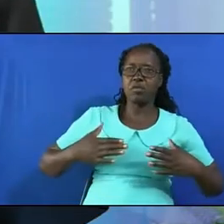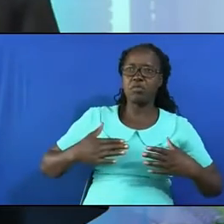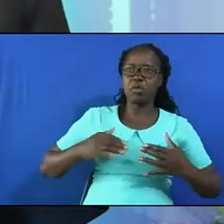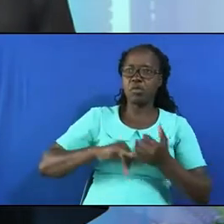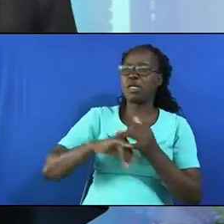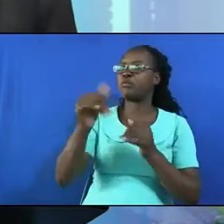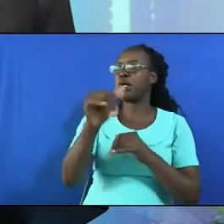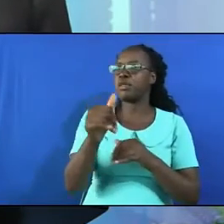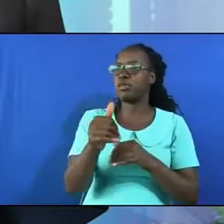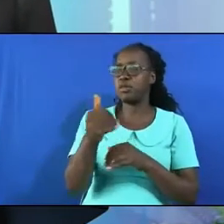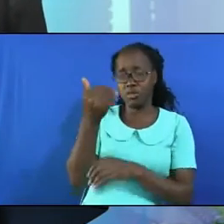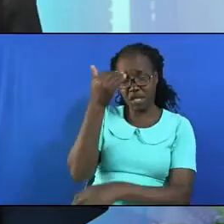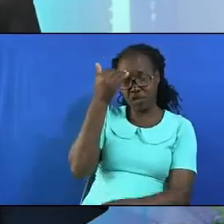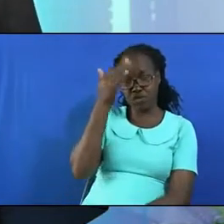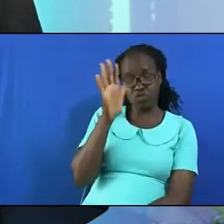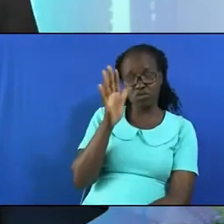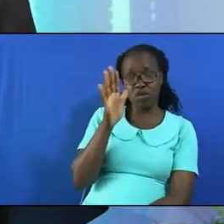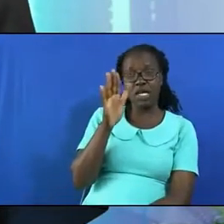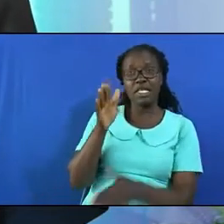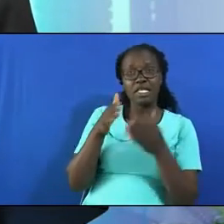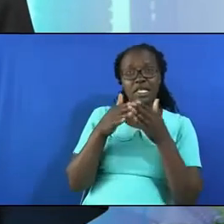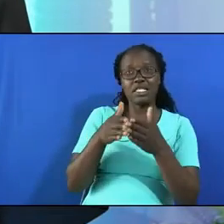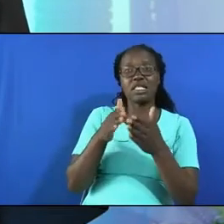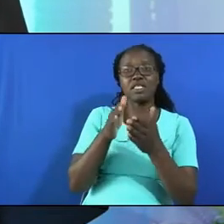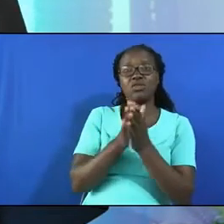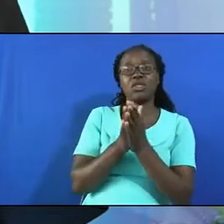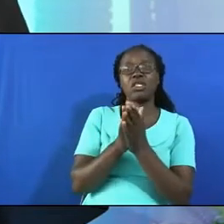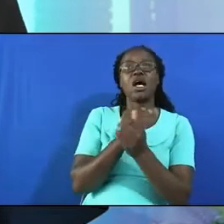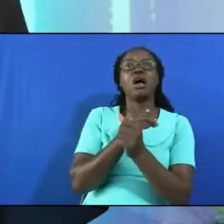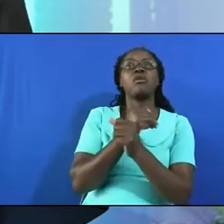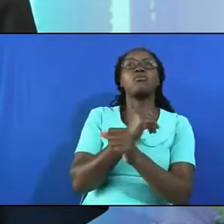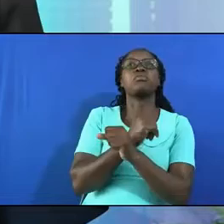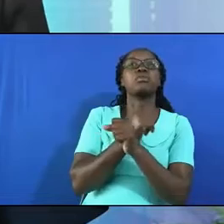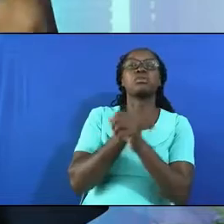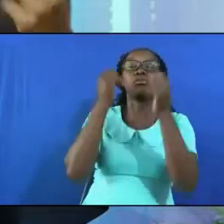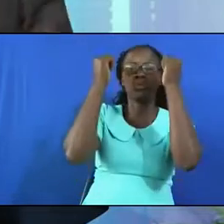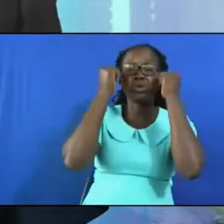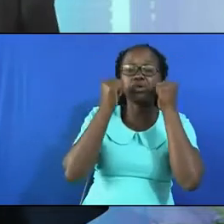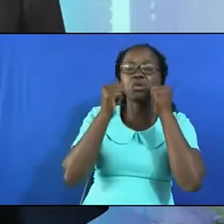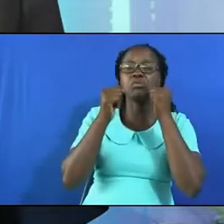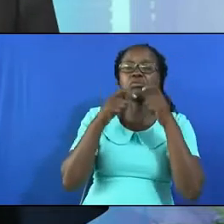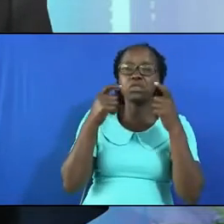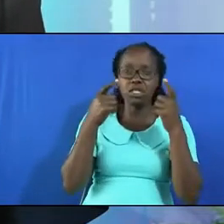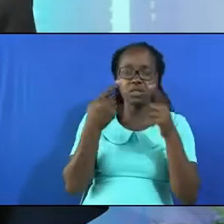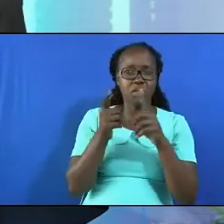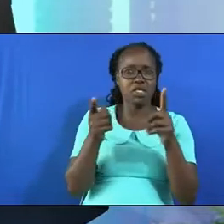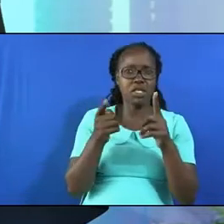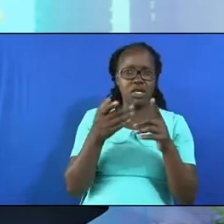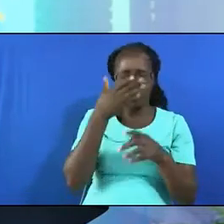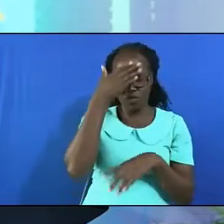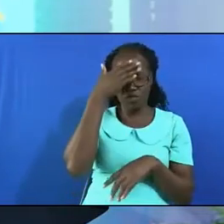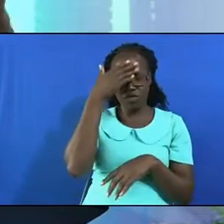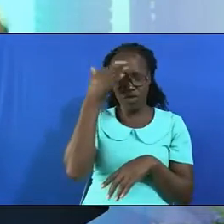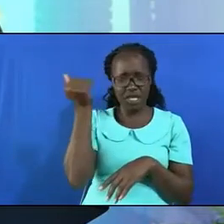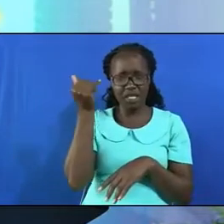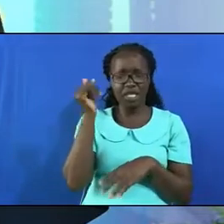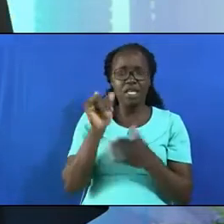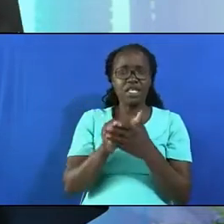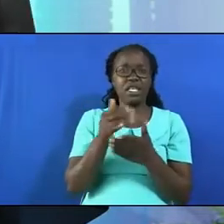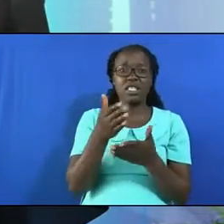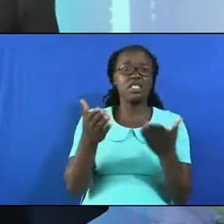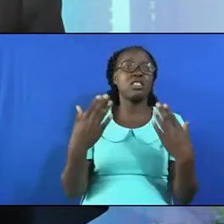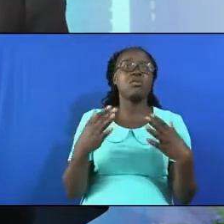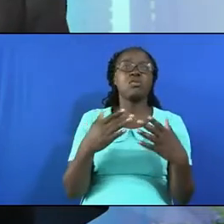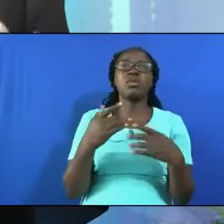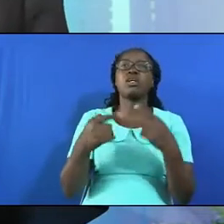know that sex, even with the protection, is sin, but because we forget that actually these